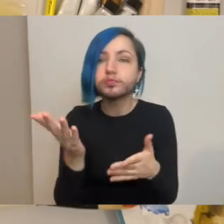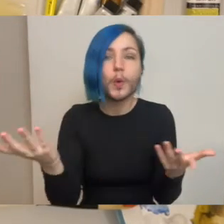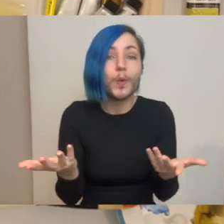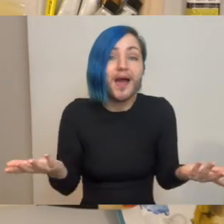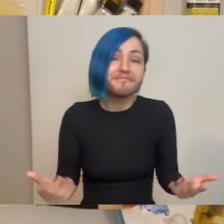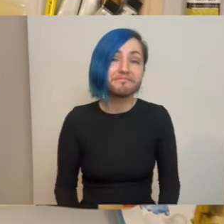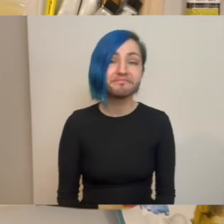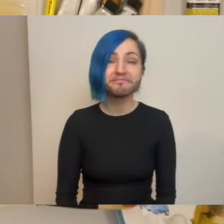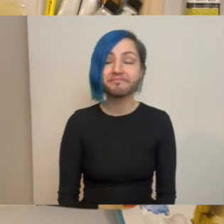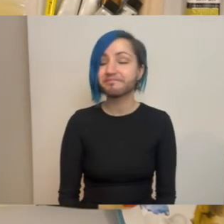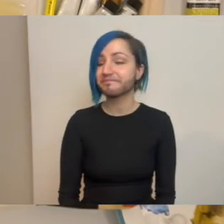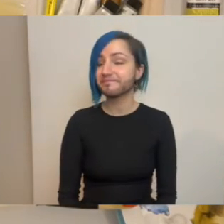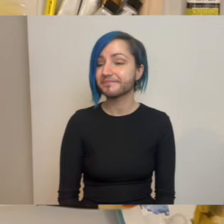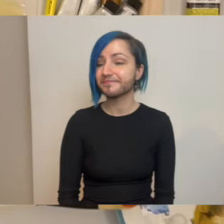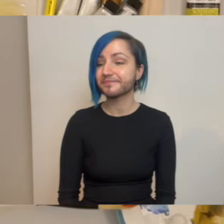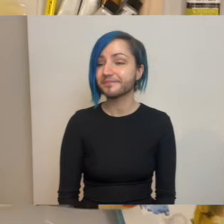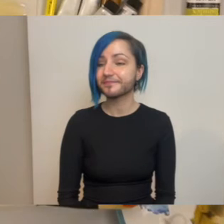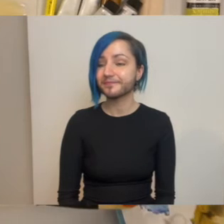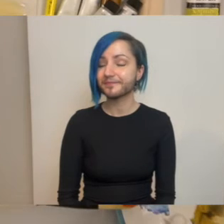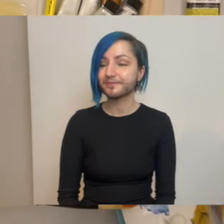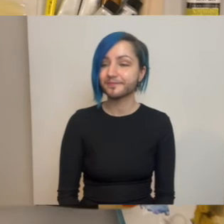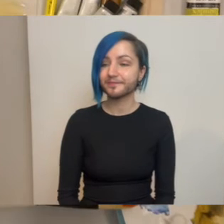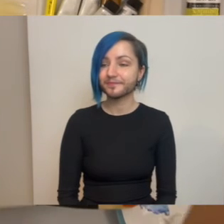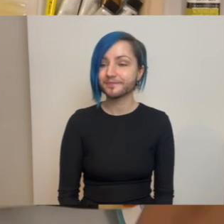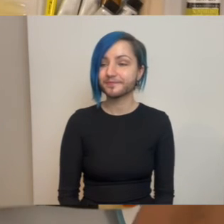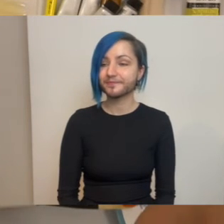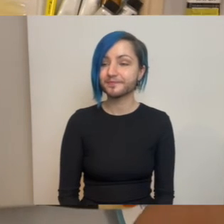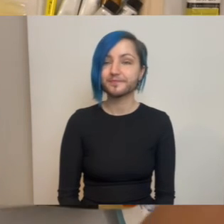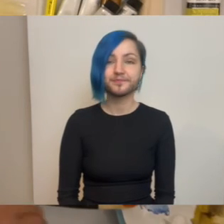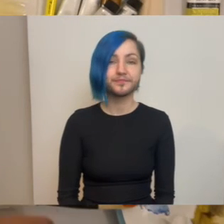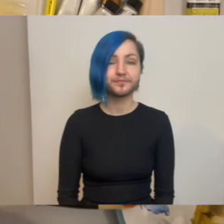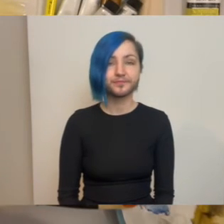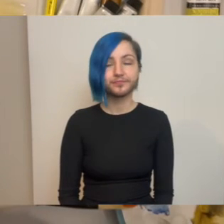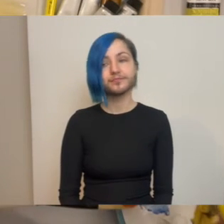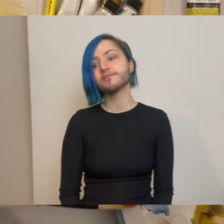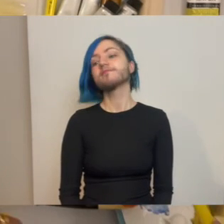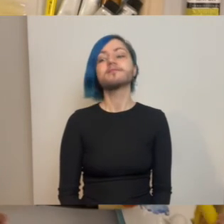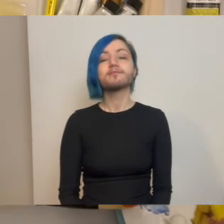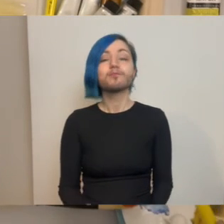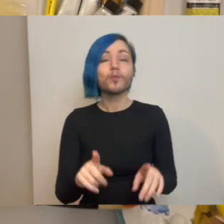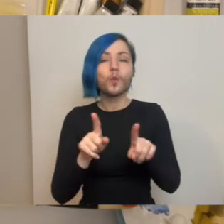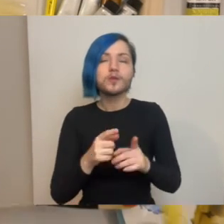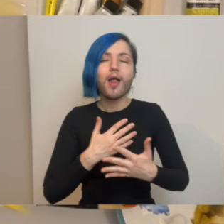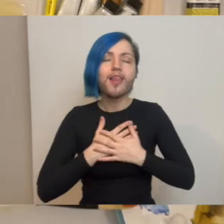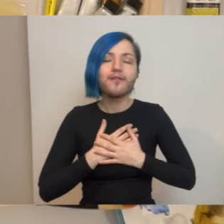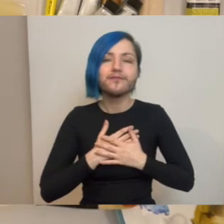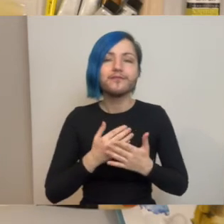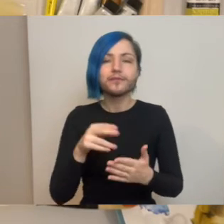And this is the brush. Where is it taking us today?